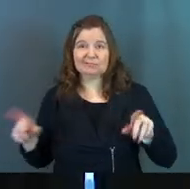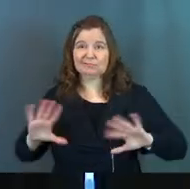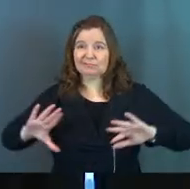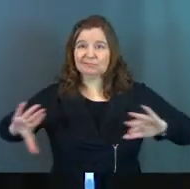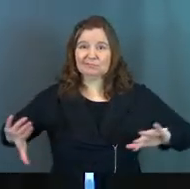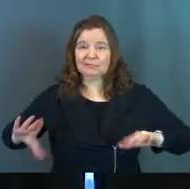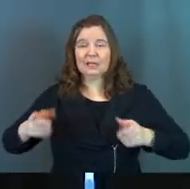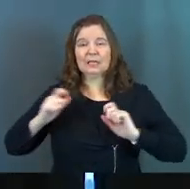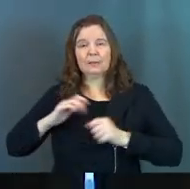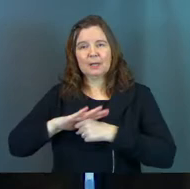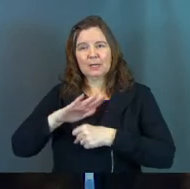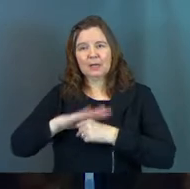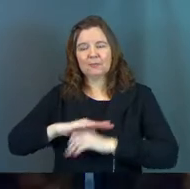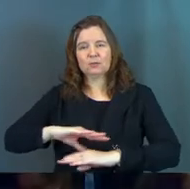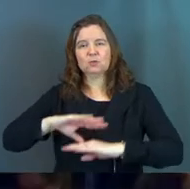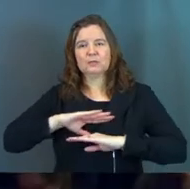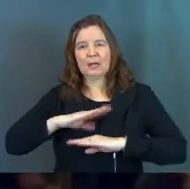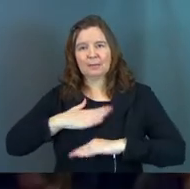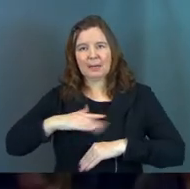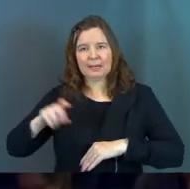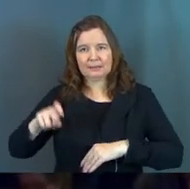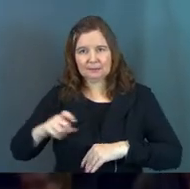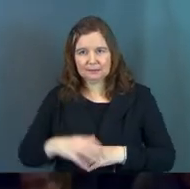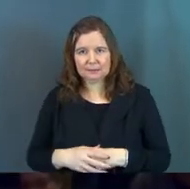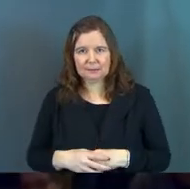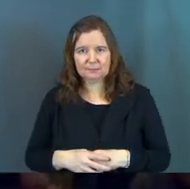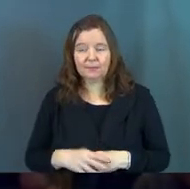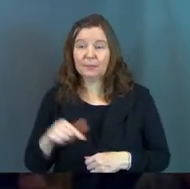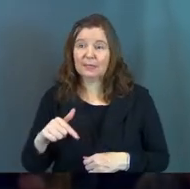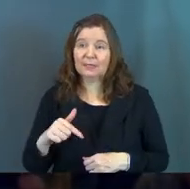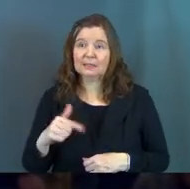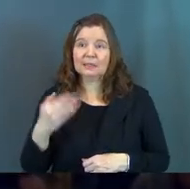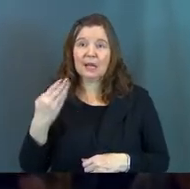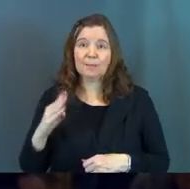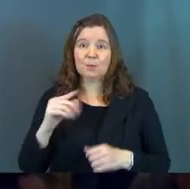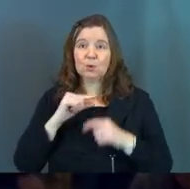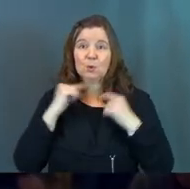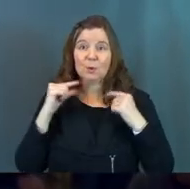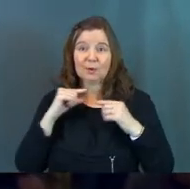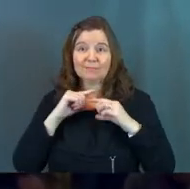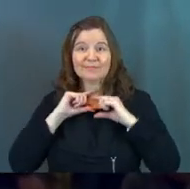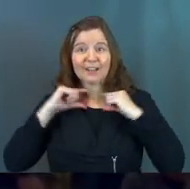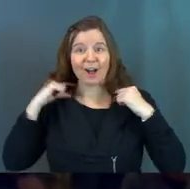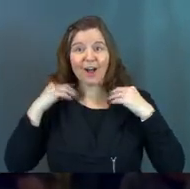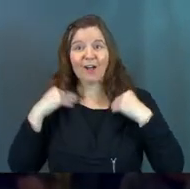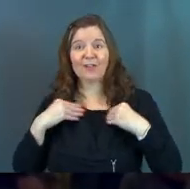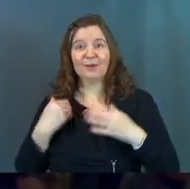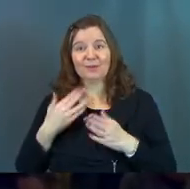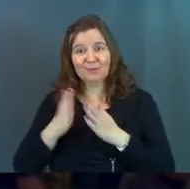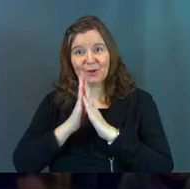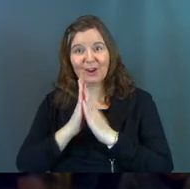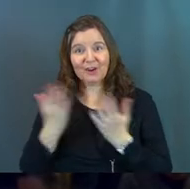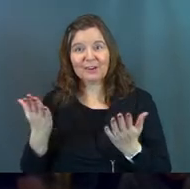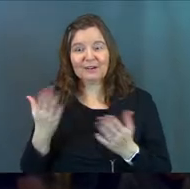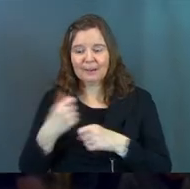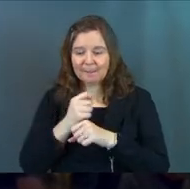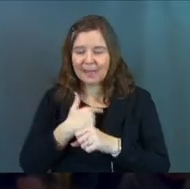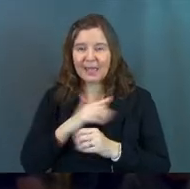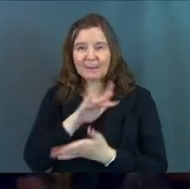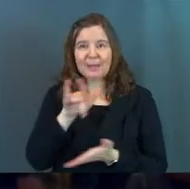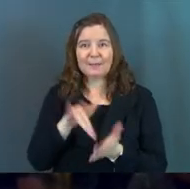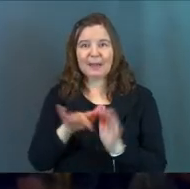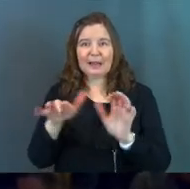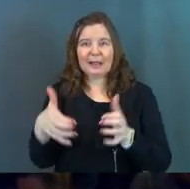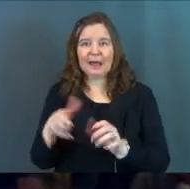Give me just enough to satisfy my needs. This is a blue-collar prayer, isn't it? God, make me